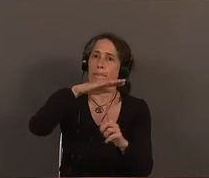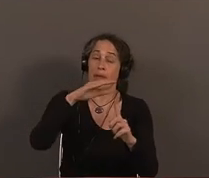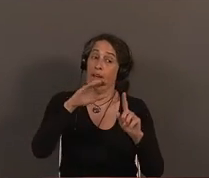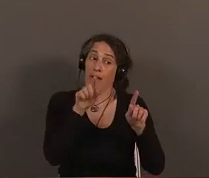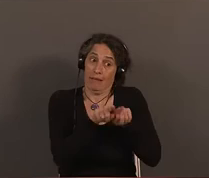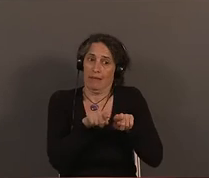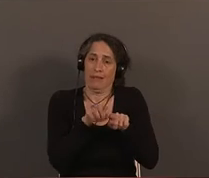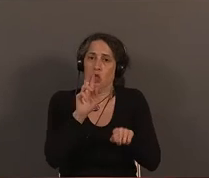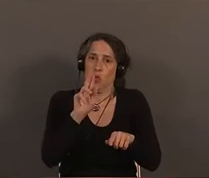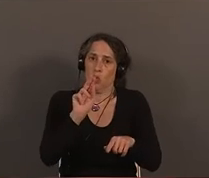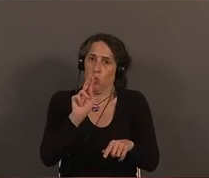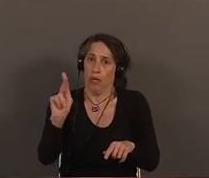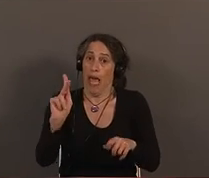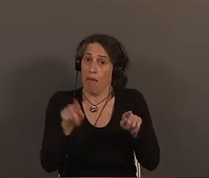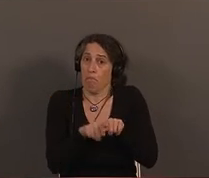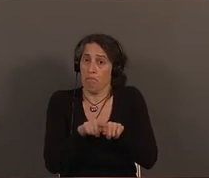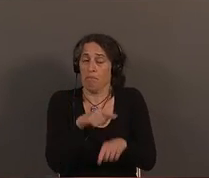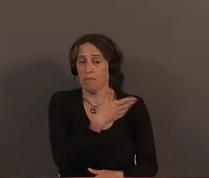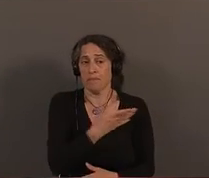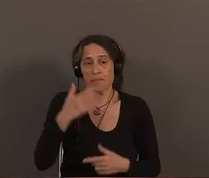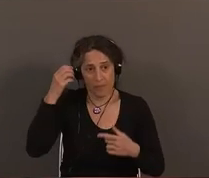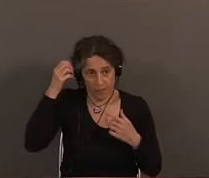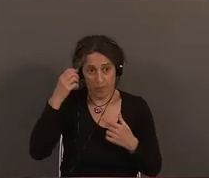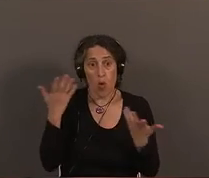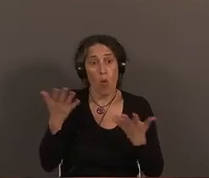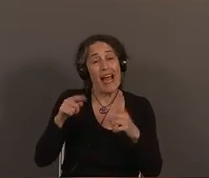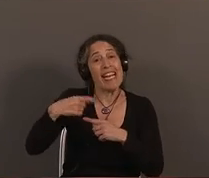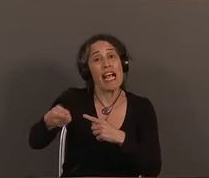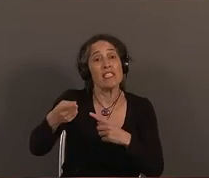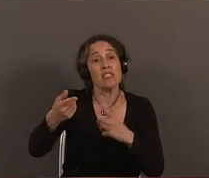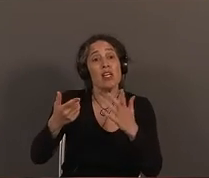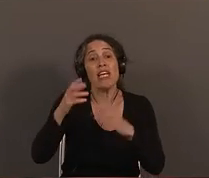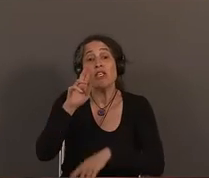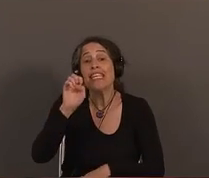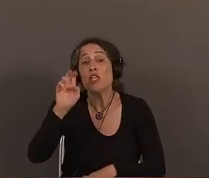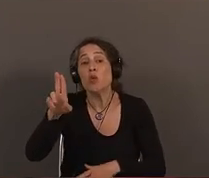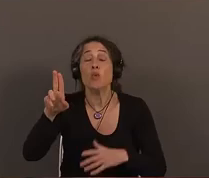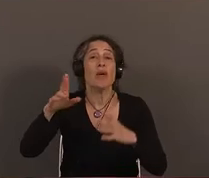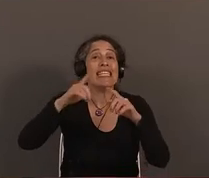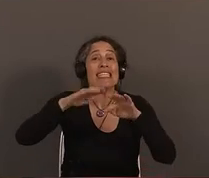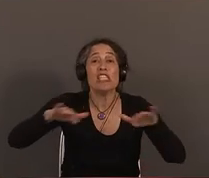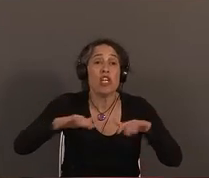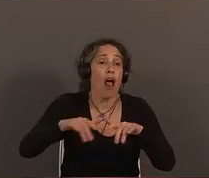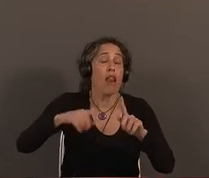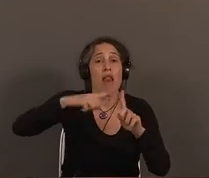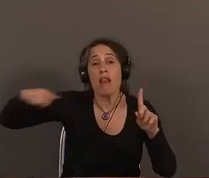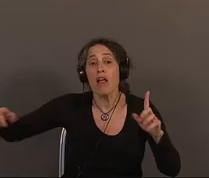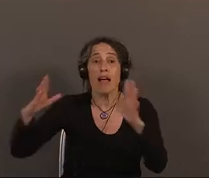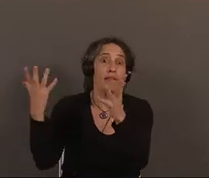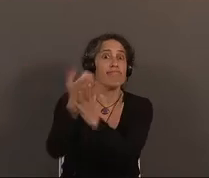But what will be the next EU digital success story? So that's again up to you, Roberto